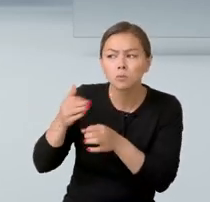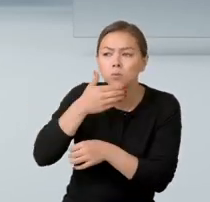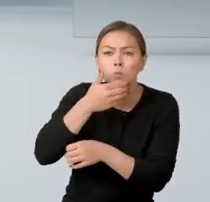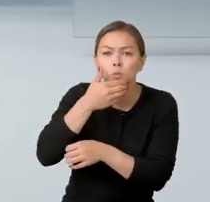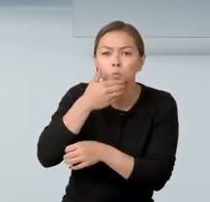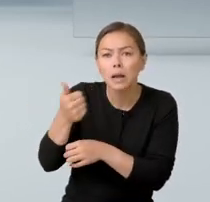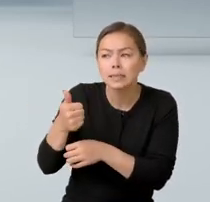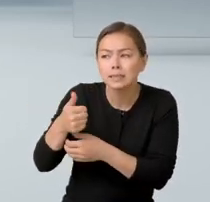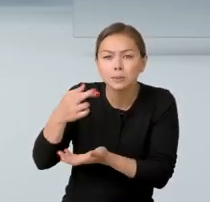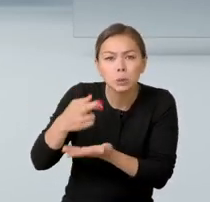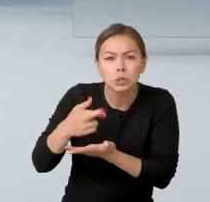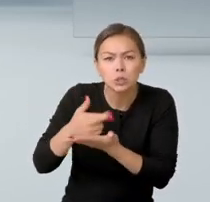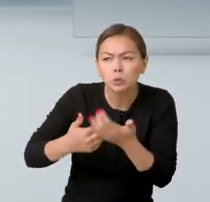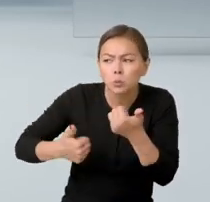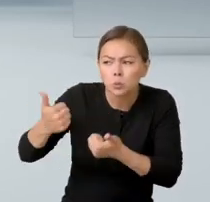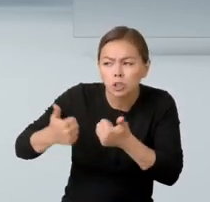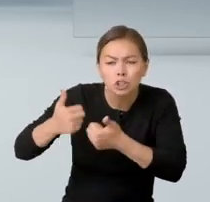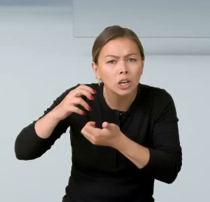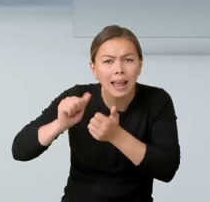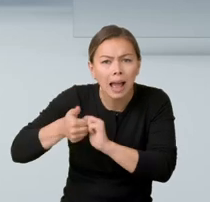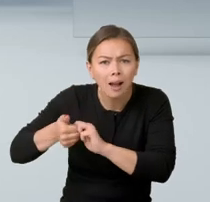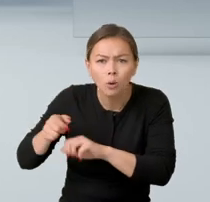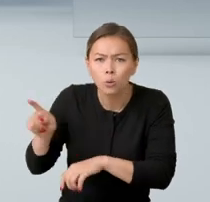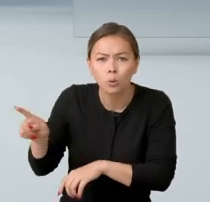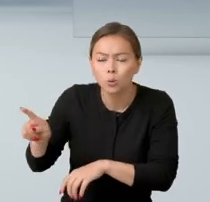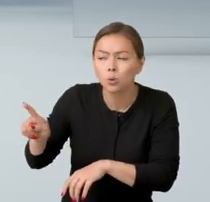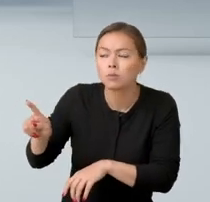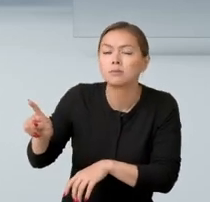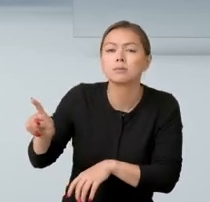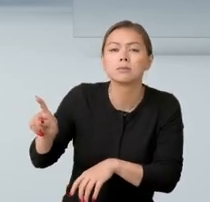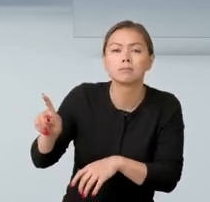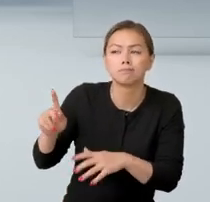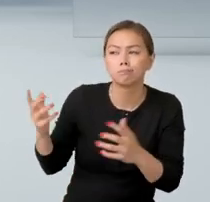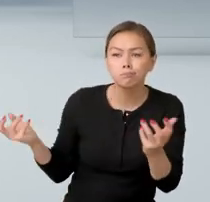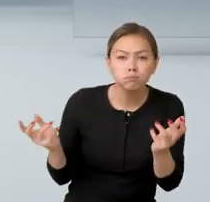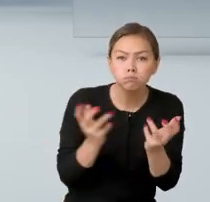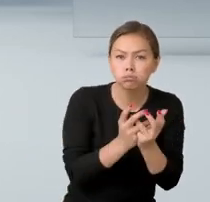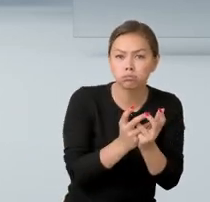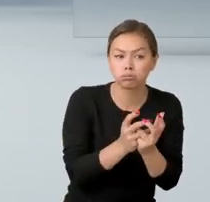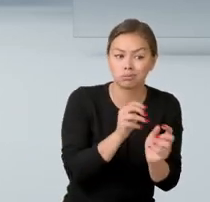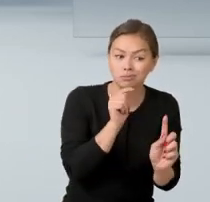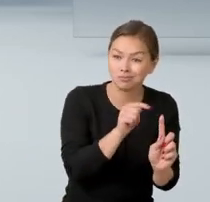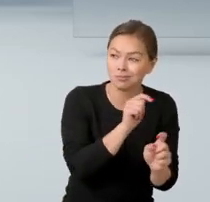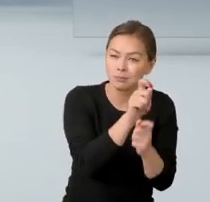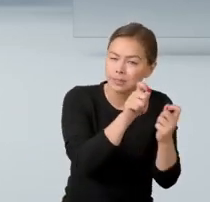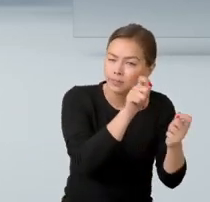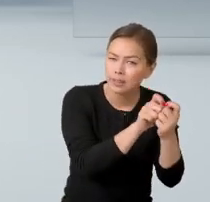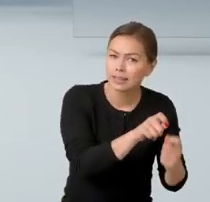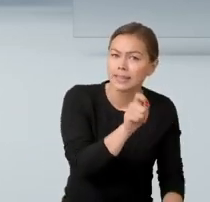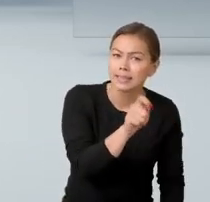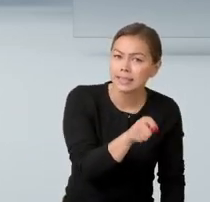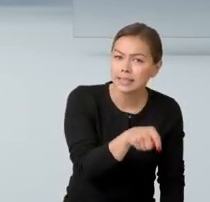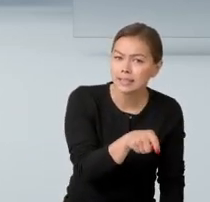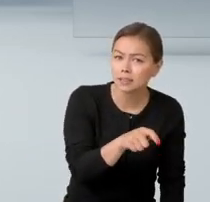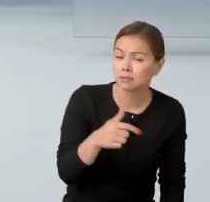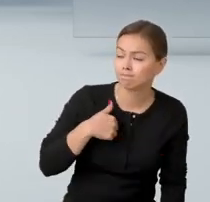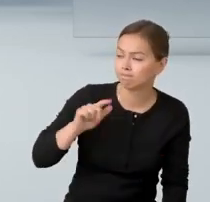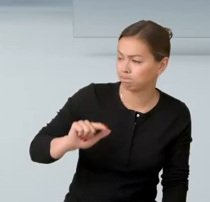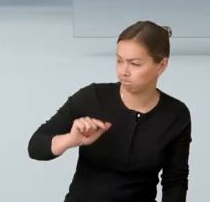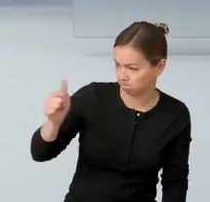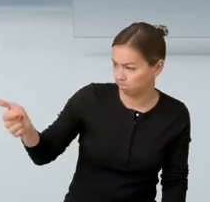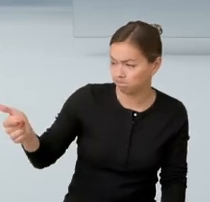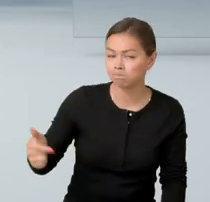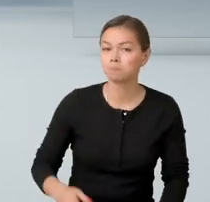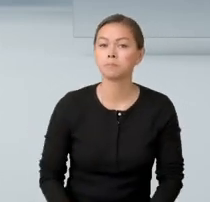blocks properly and how we can configure those building blocks to finally solve the specific